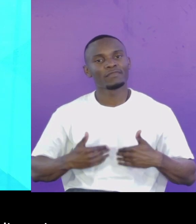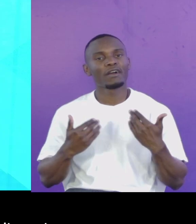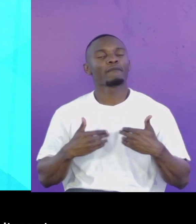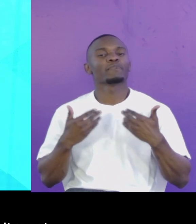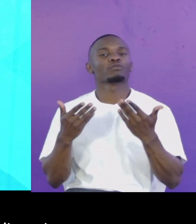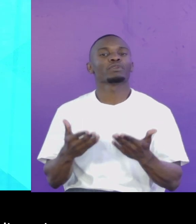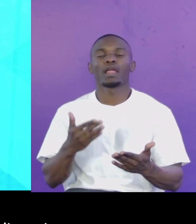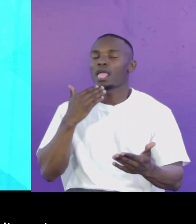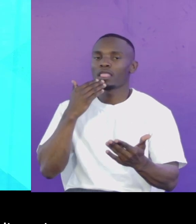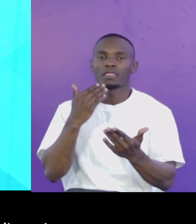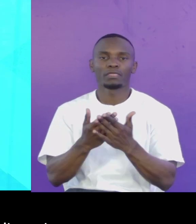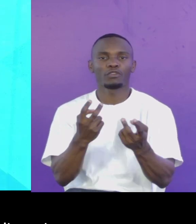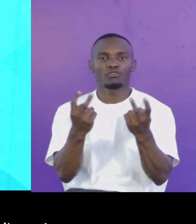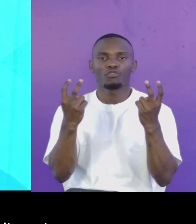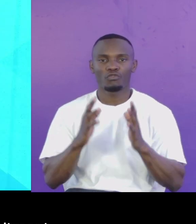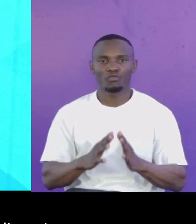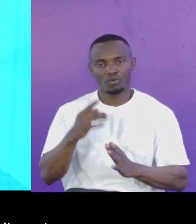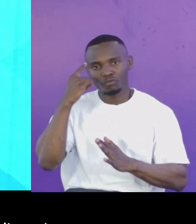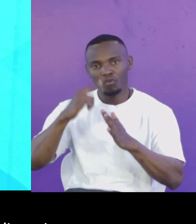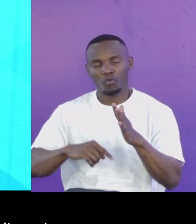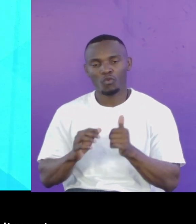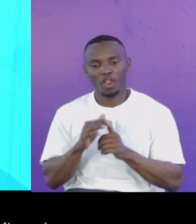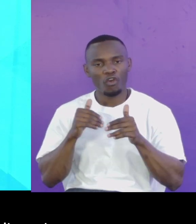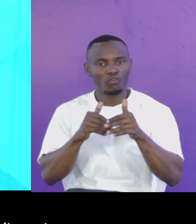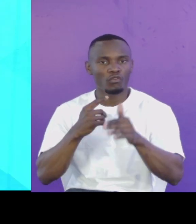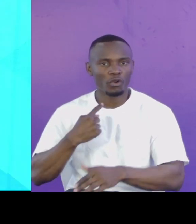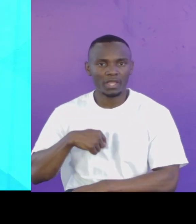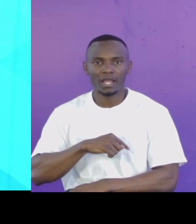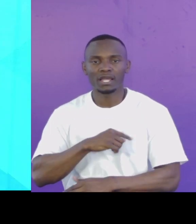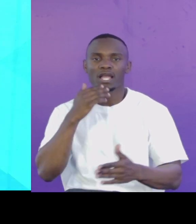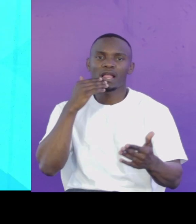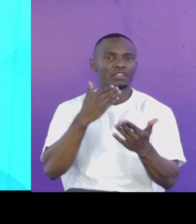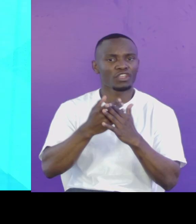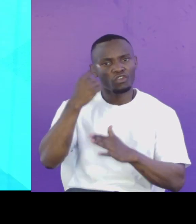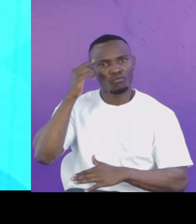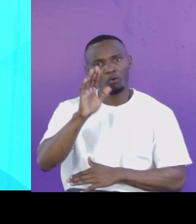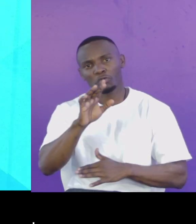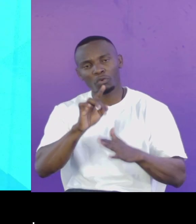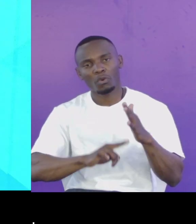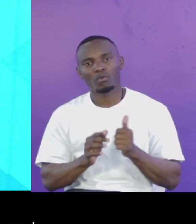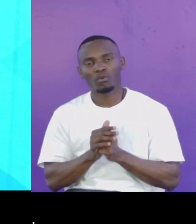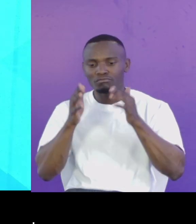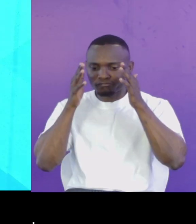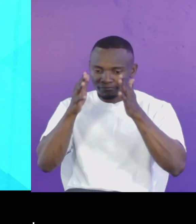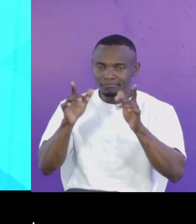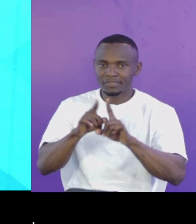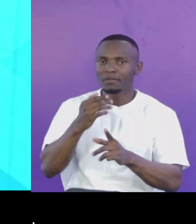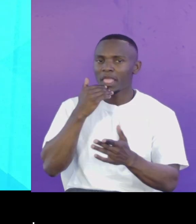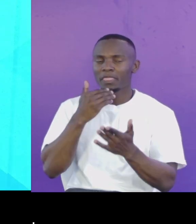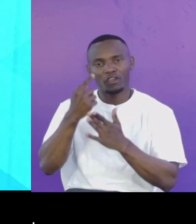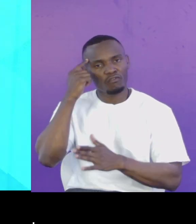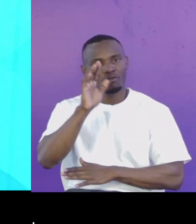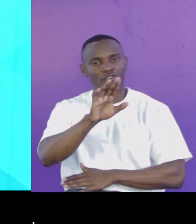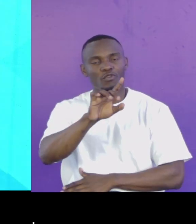for our viewers who have been following us. Thank you for your commitment. Thank you for your questions. They have been asking a lot of